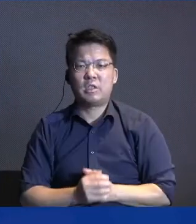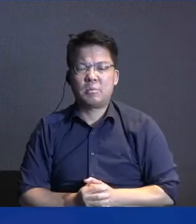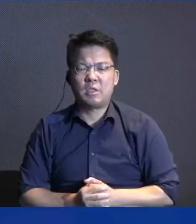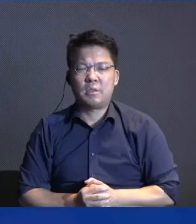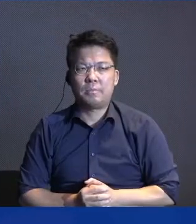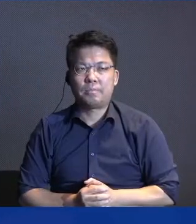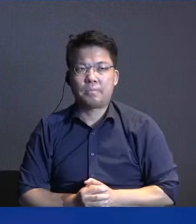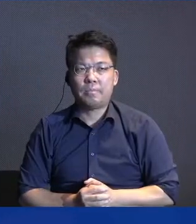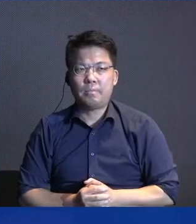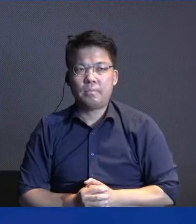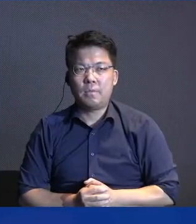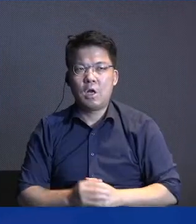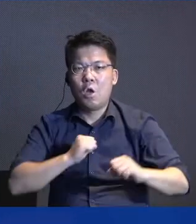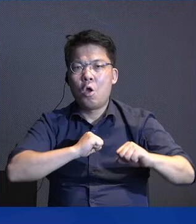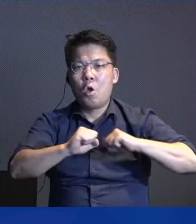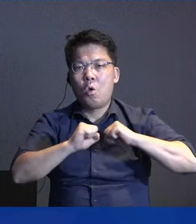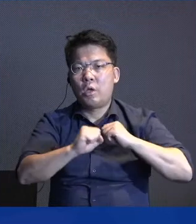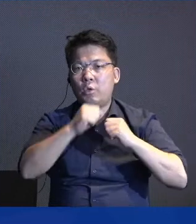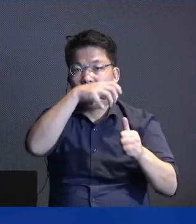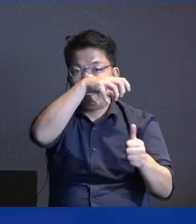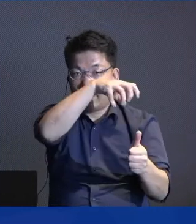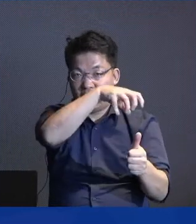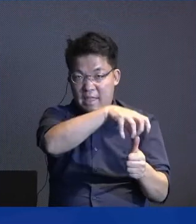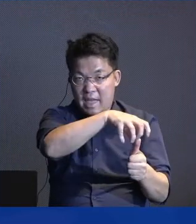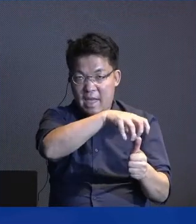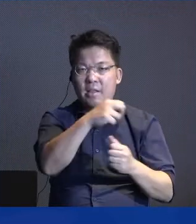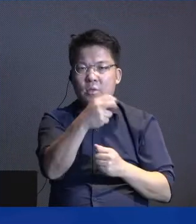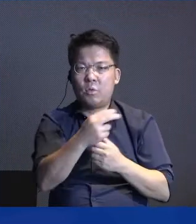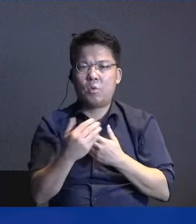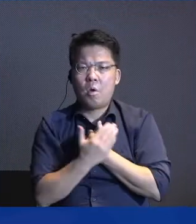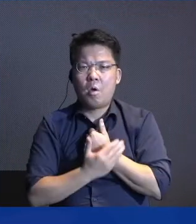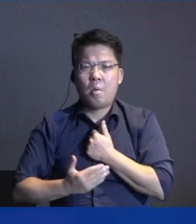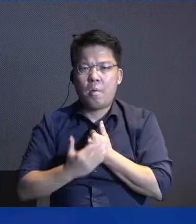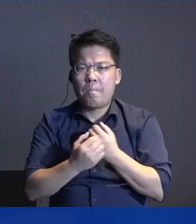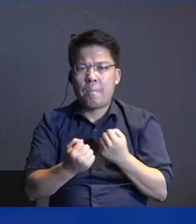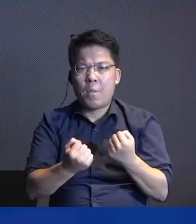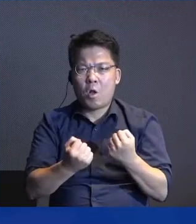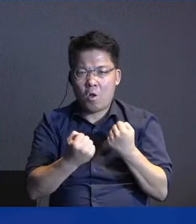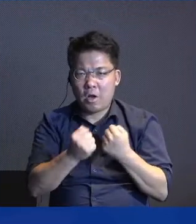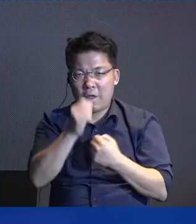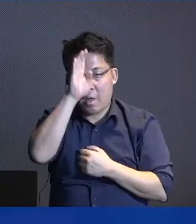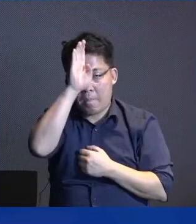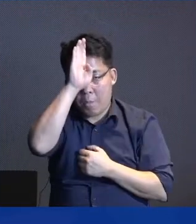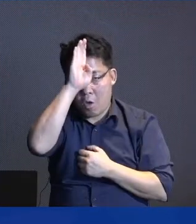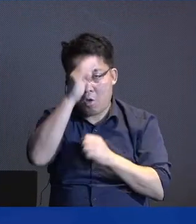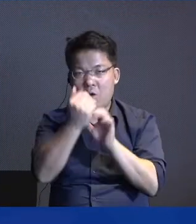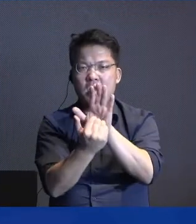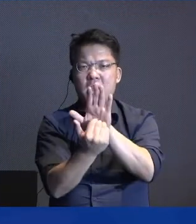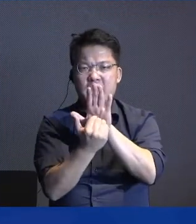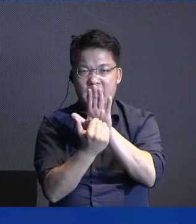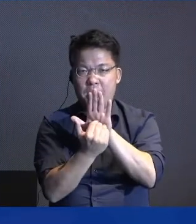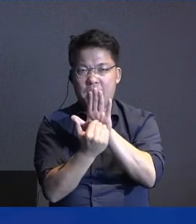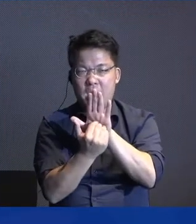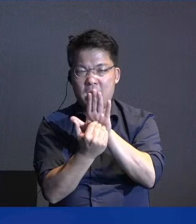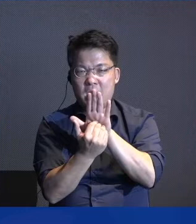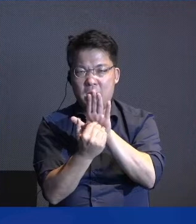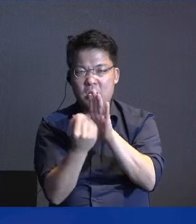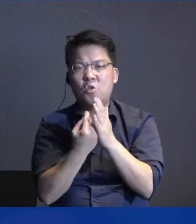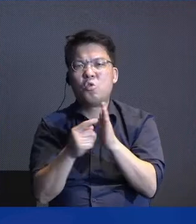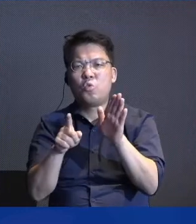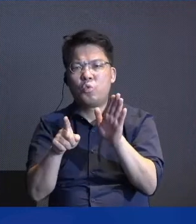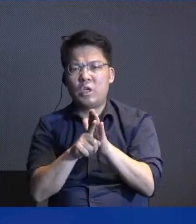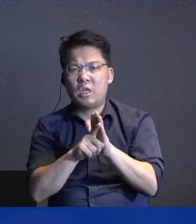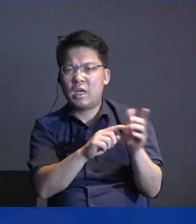and help-seeking behavior. And in a society with a higher level of institutional trust, a